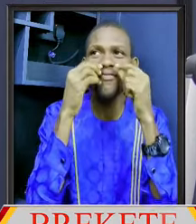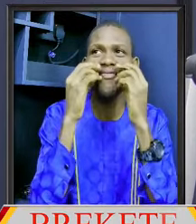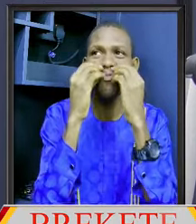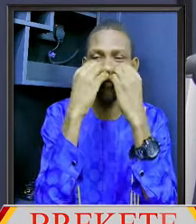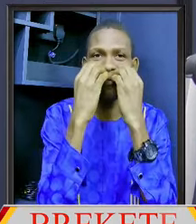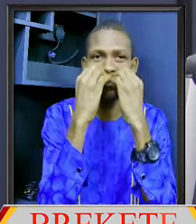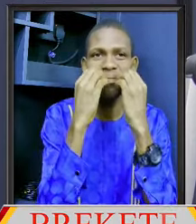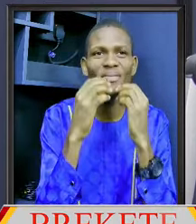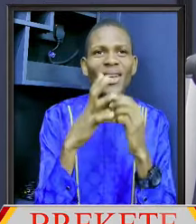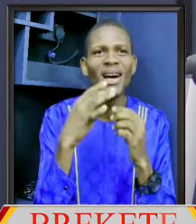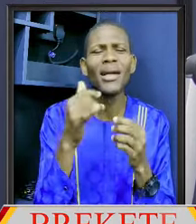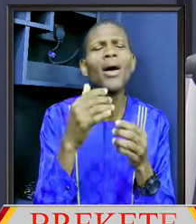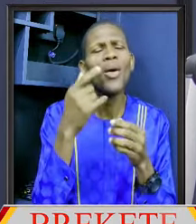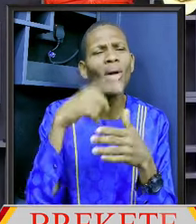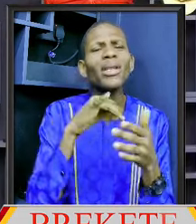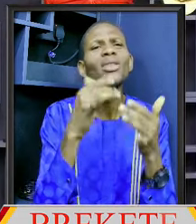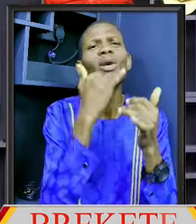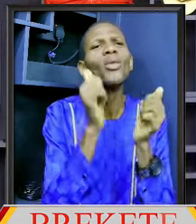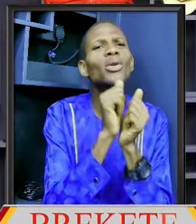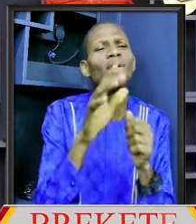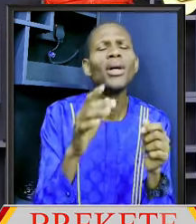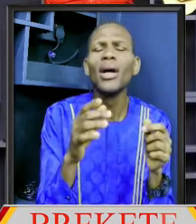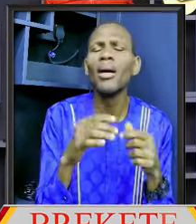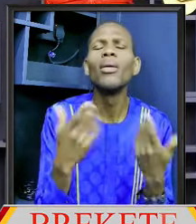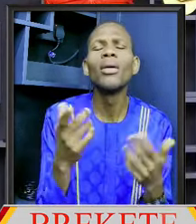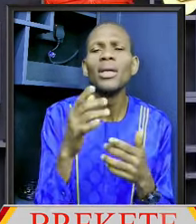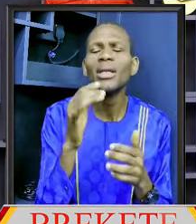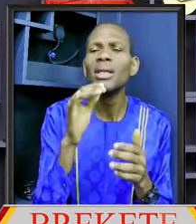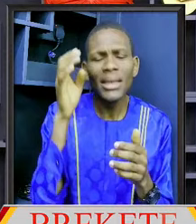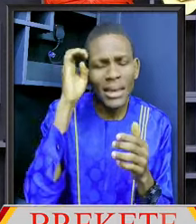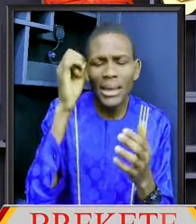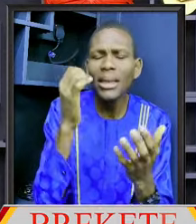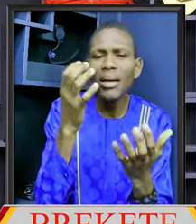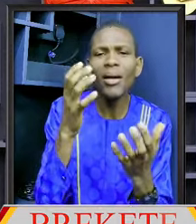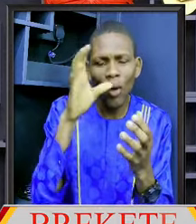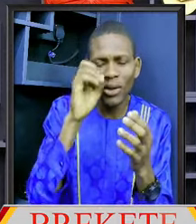I say what did they worry on now? Don't be as person want to go carry.